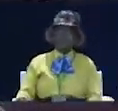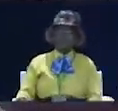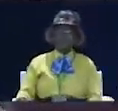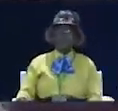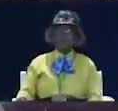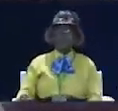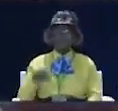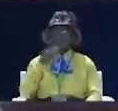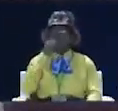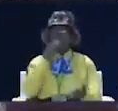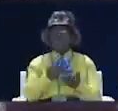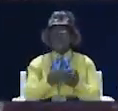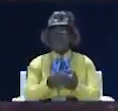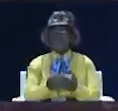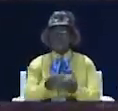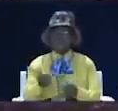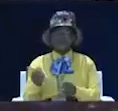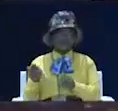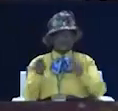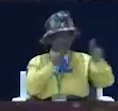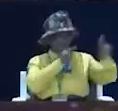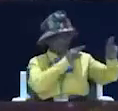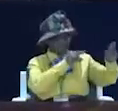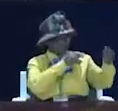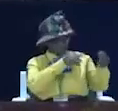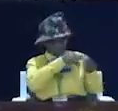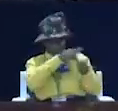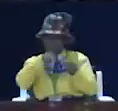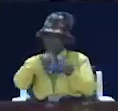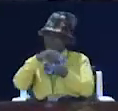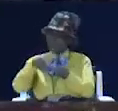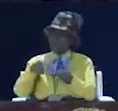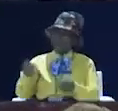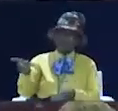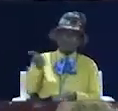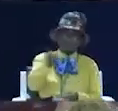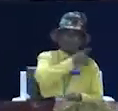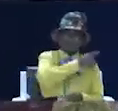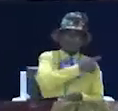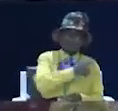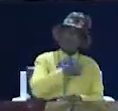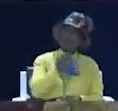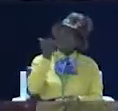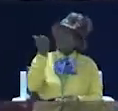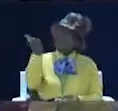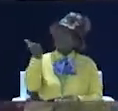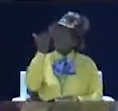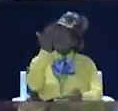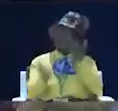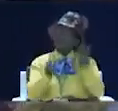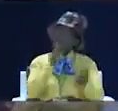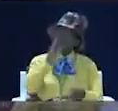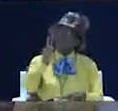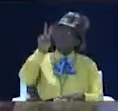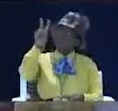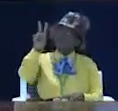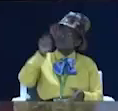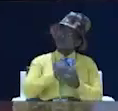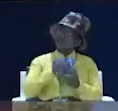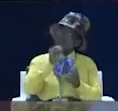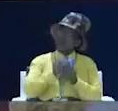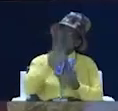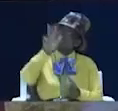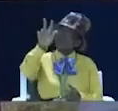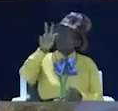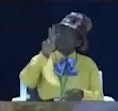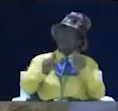Well, look around you. There might be two or three people you have not seen yet this year. So shake hands with